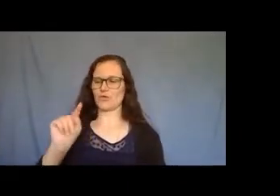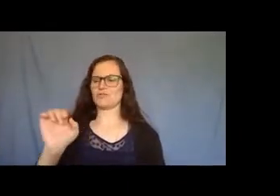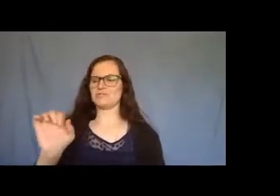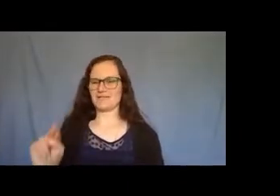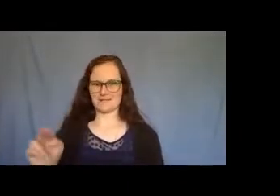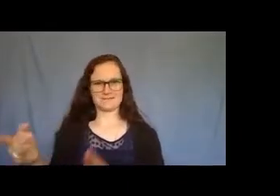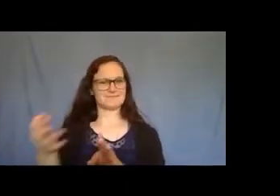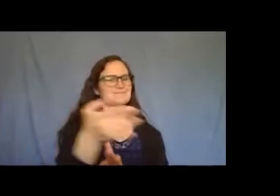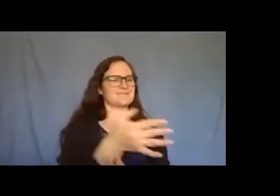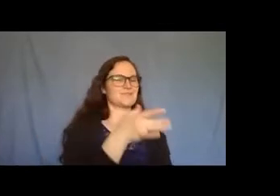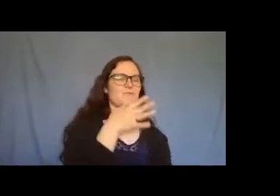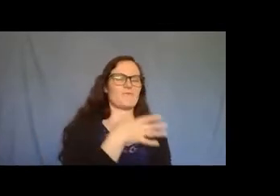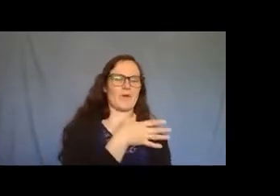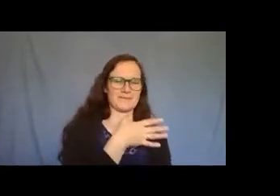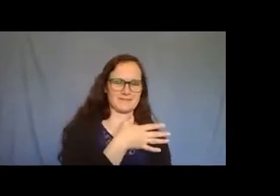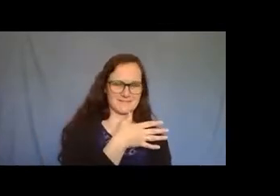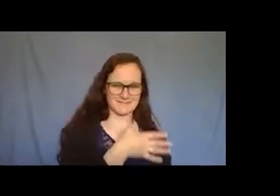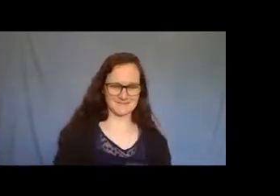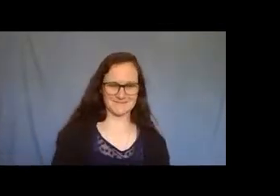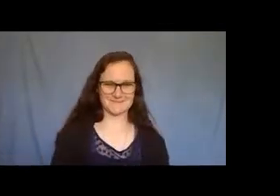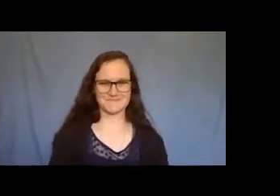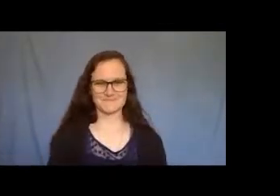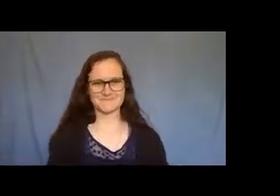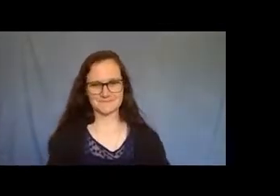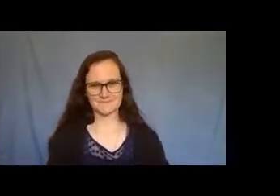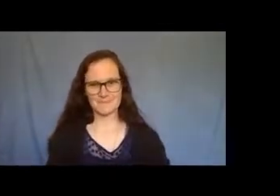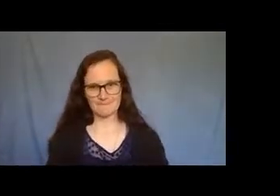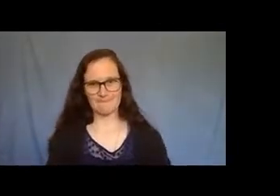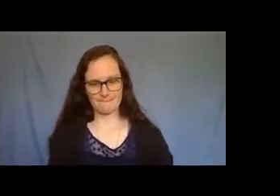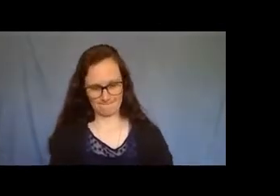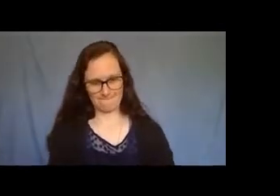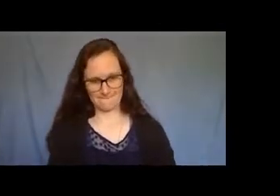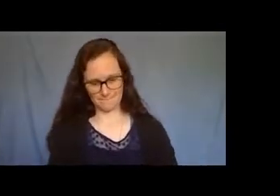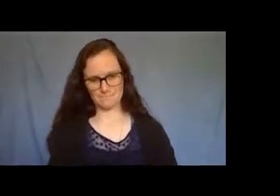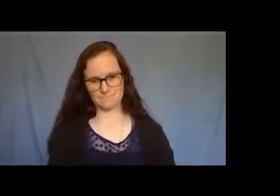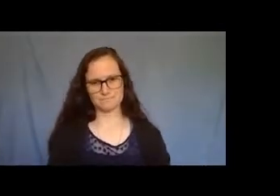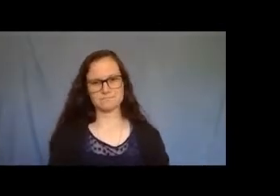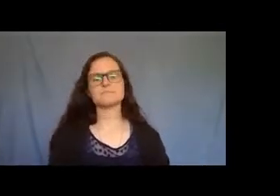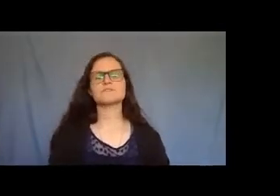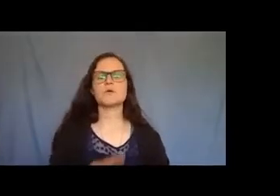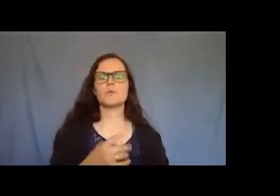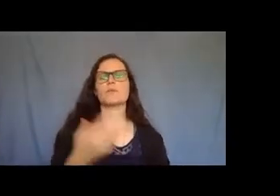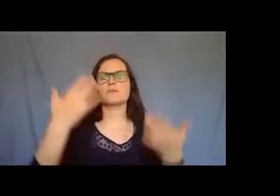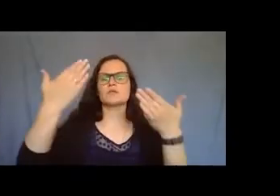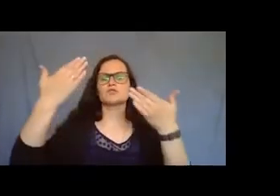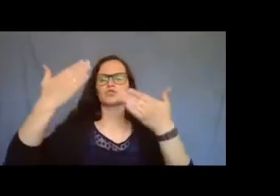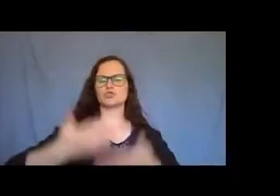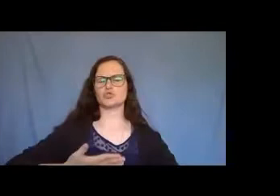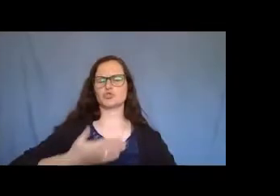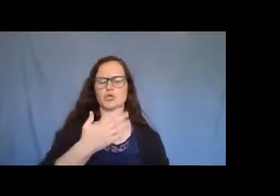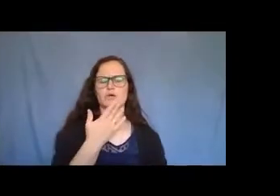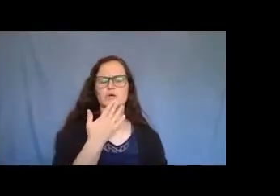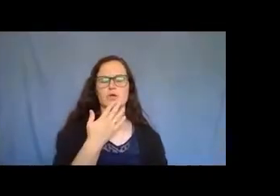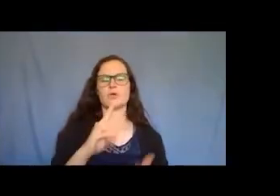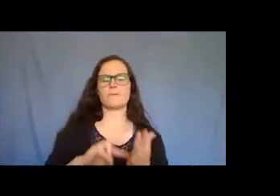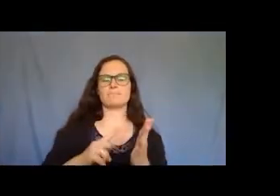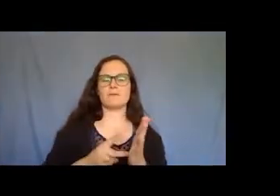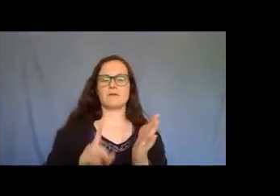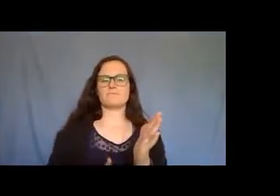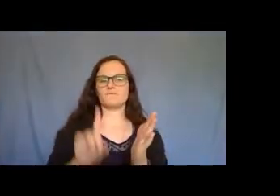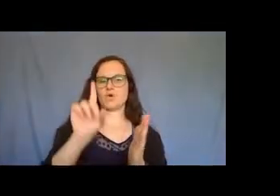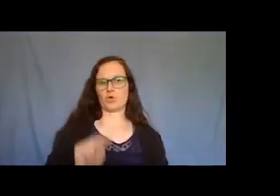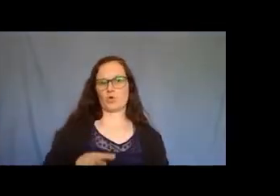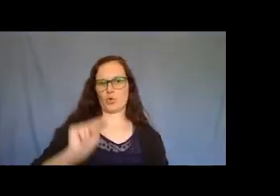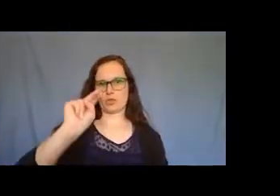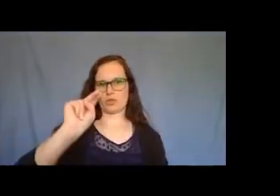Beginning with the light colored, which are the most downstream, and the darker colored, which are the most upstream. And you can see that same pattern through